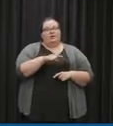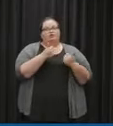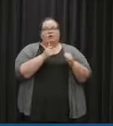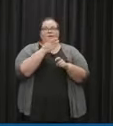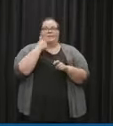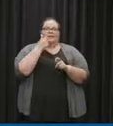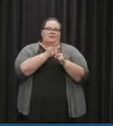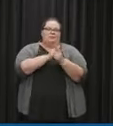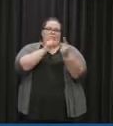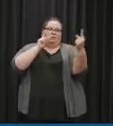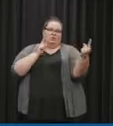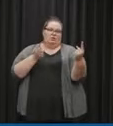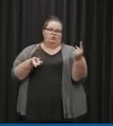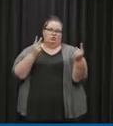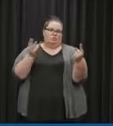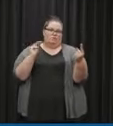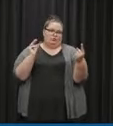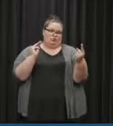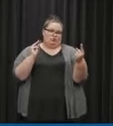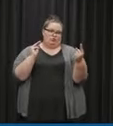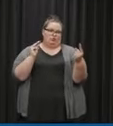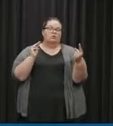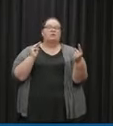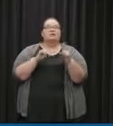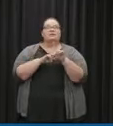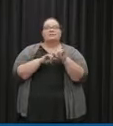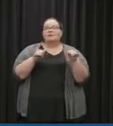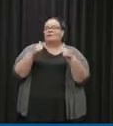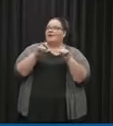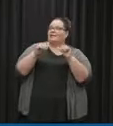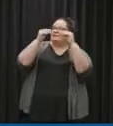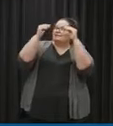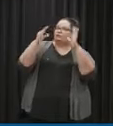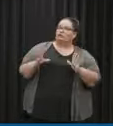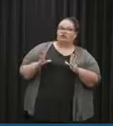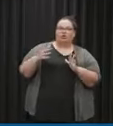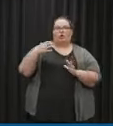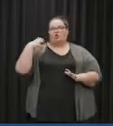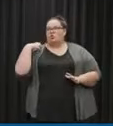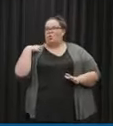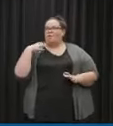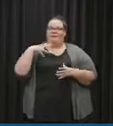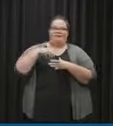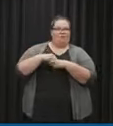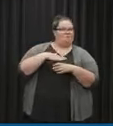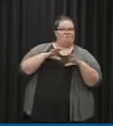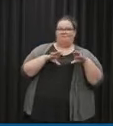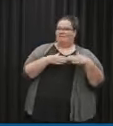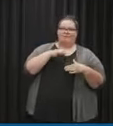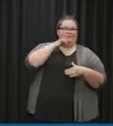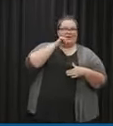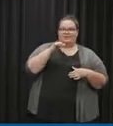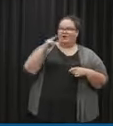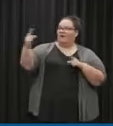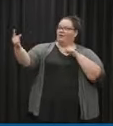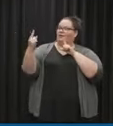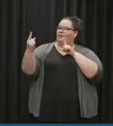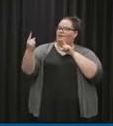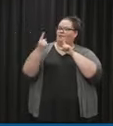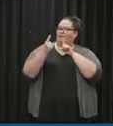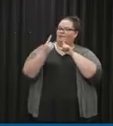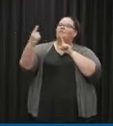each other within the groups. In addition, any teachers or coaches that are not part of the regular classroom grouping will also